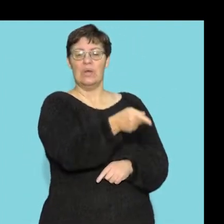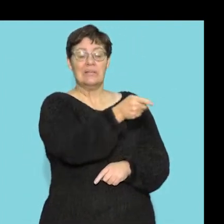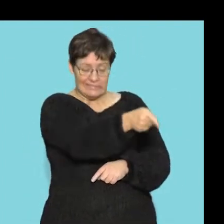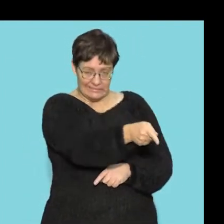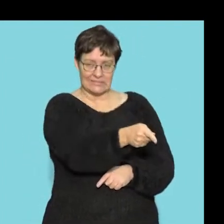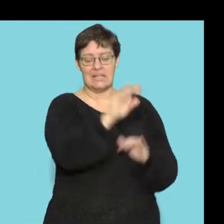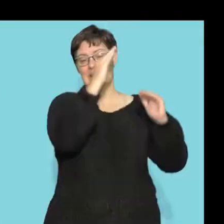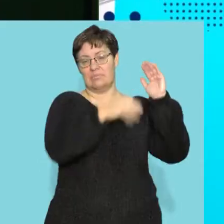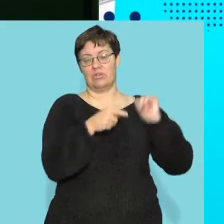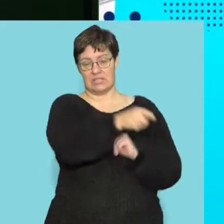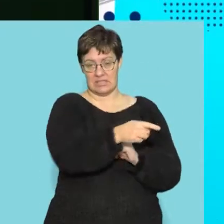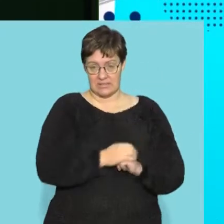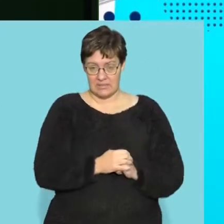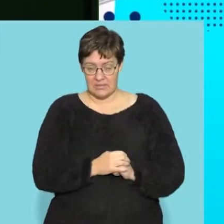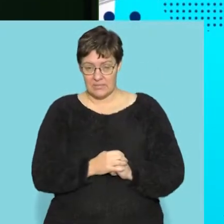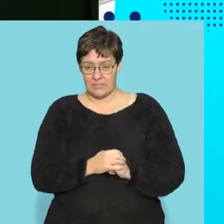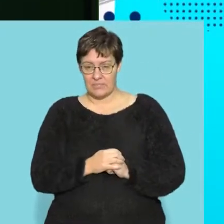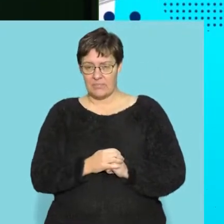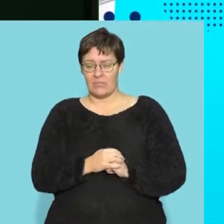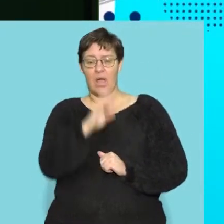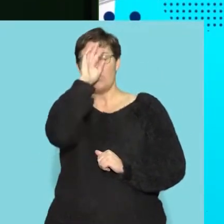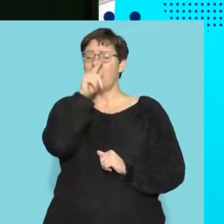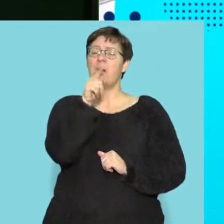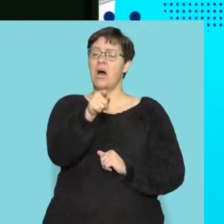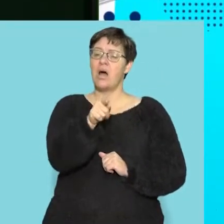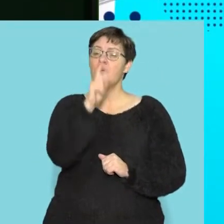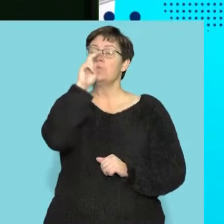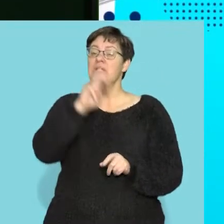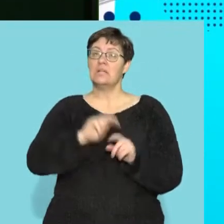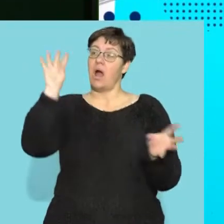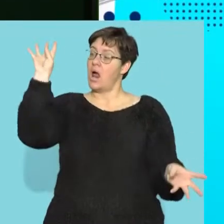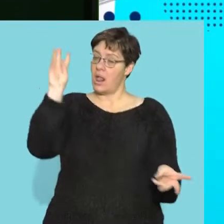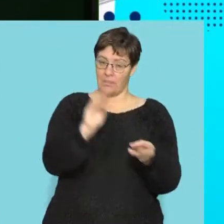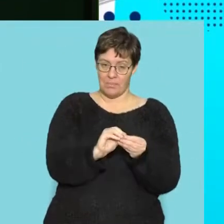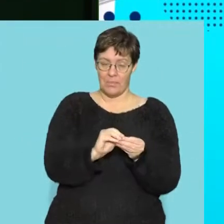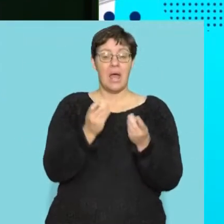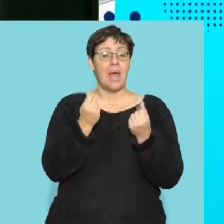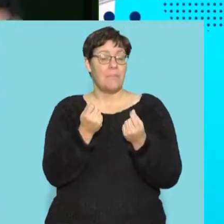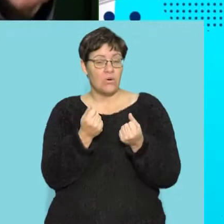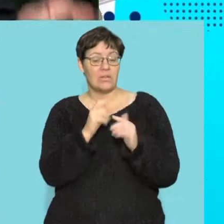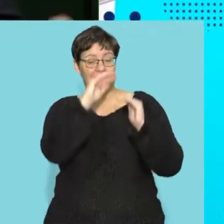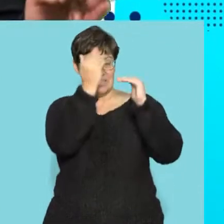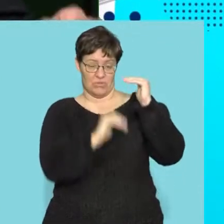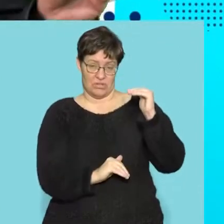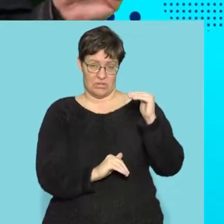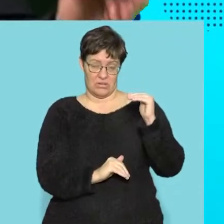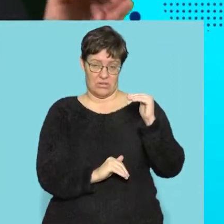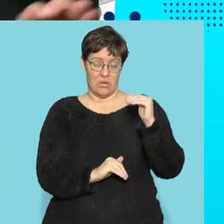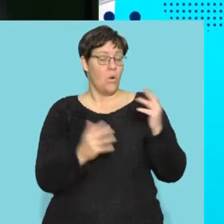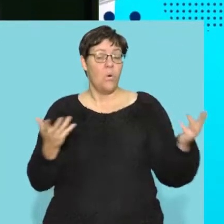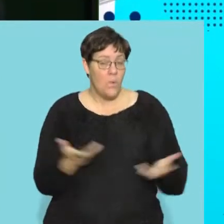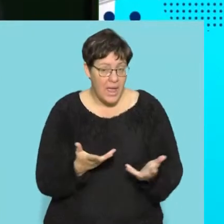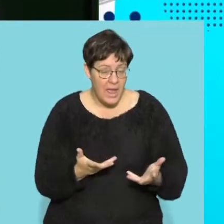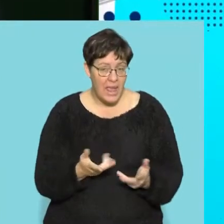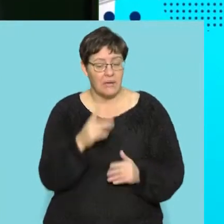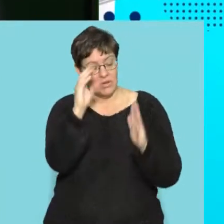equipment. Right. Remember I told you, you need the total figure for your depreciation figure in your